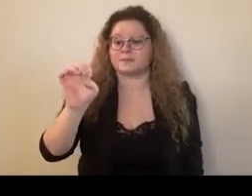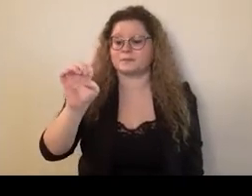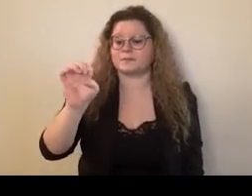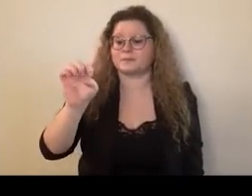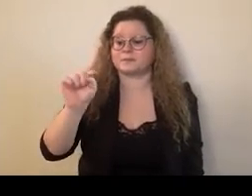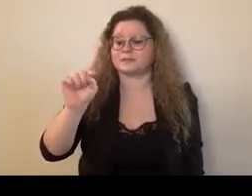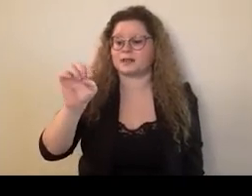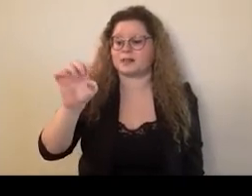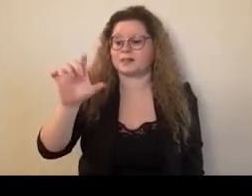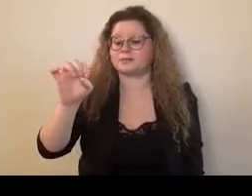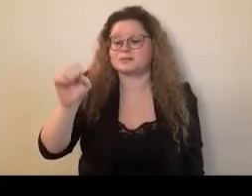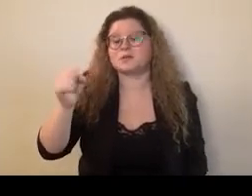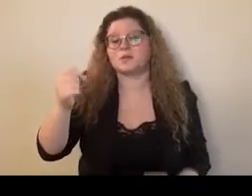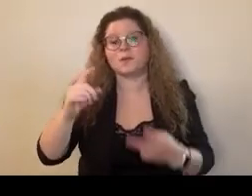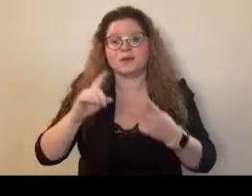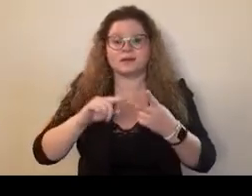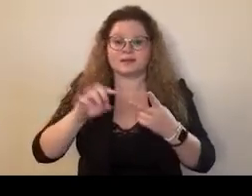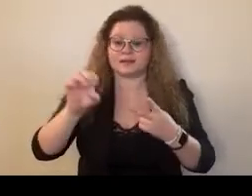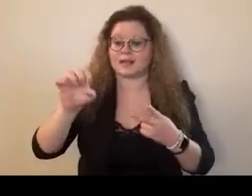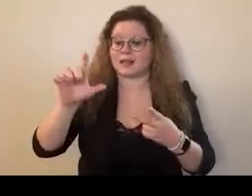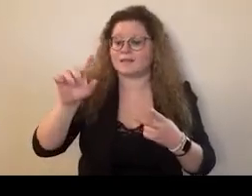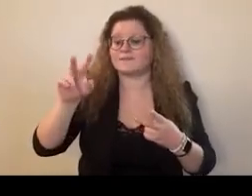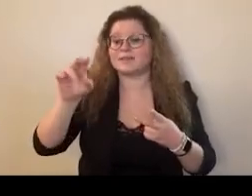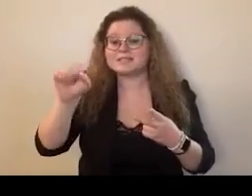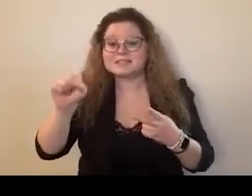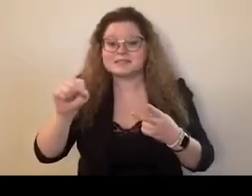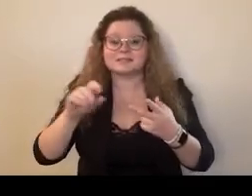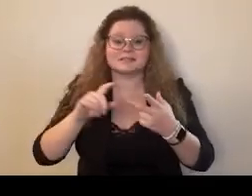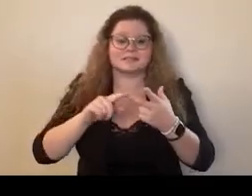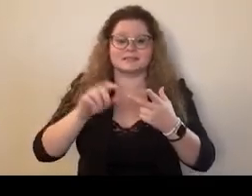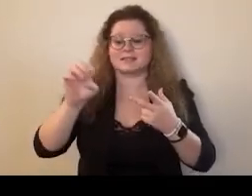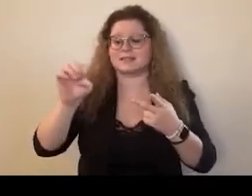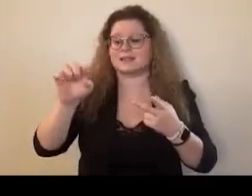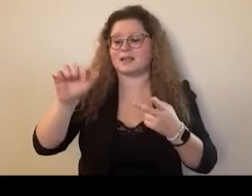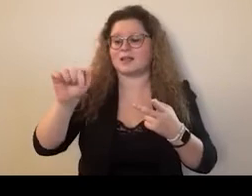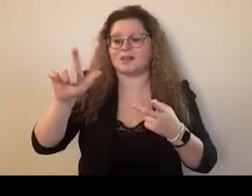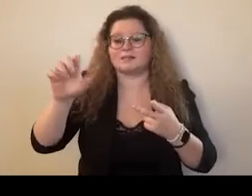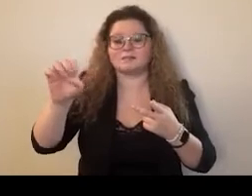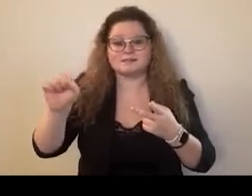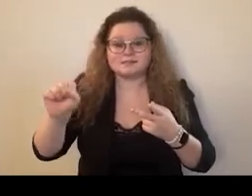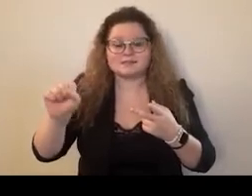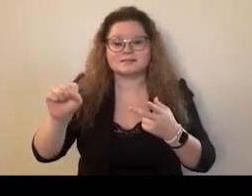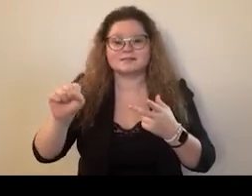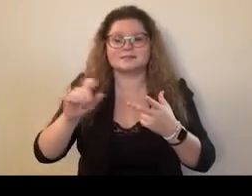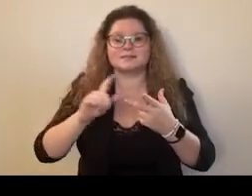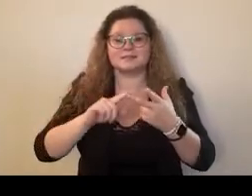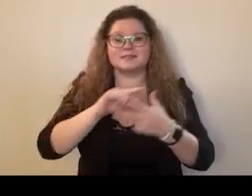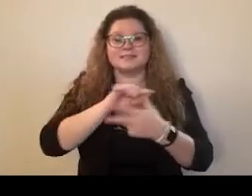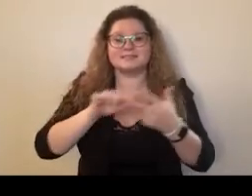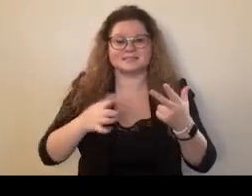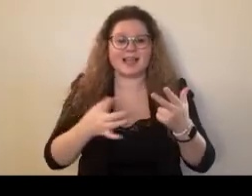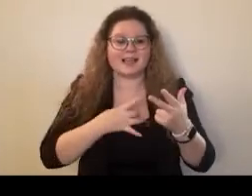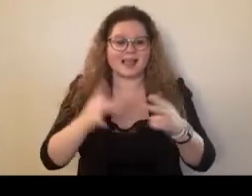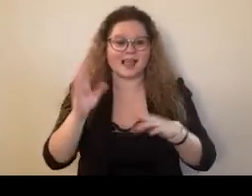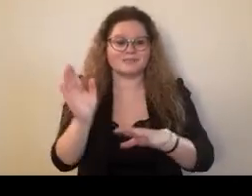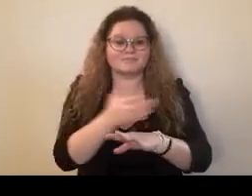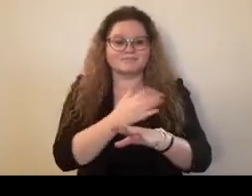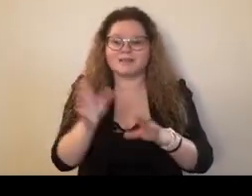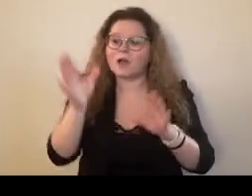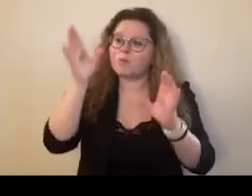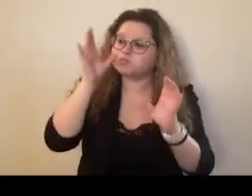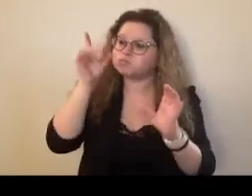Presley, and some of the other songs from the Eagles, which she listened to when one of the music therapists played a song on his